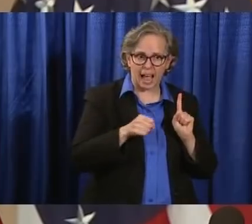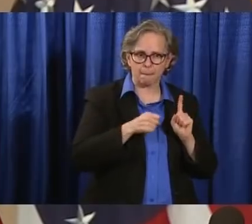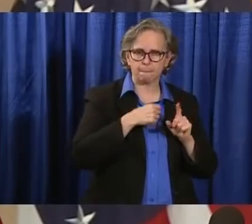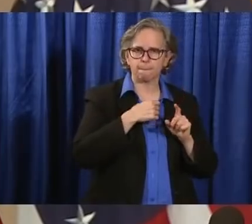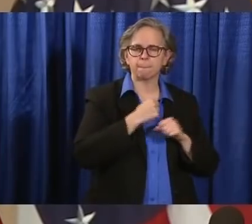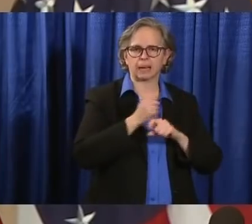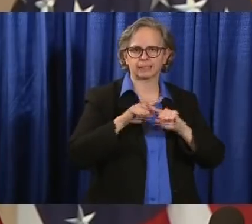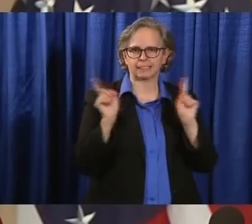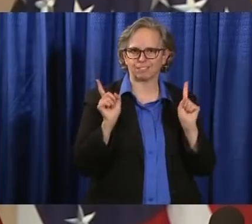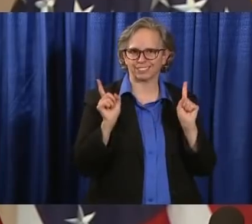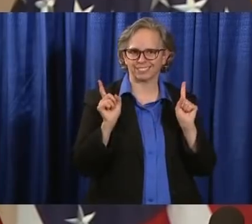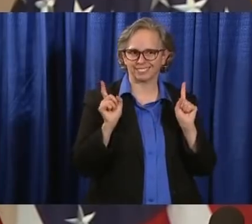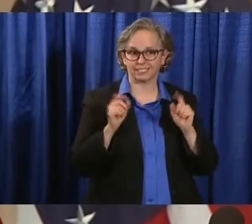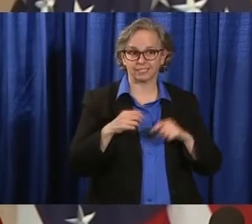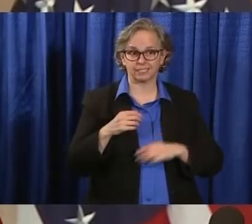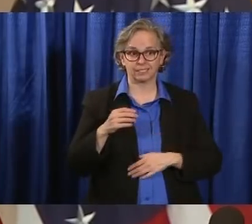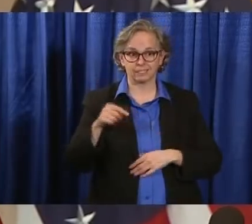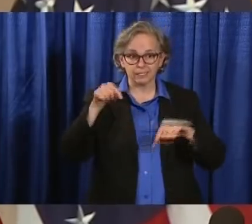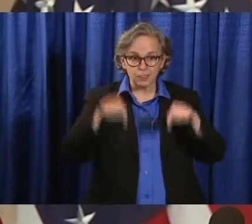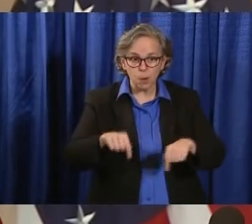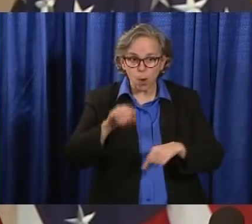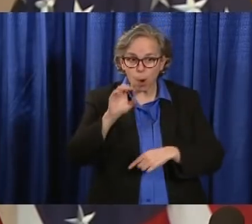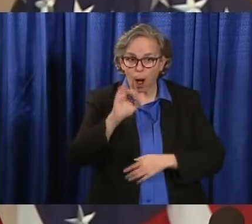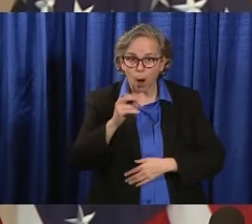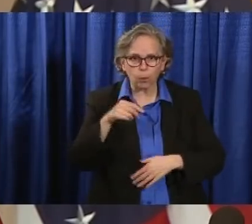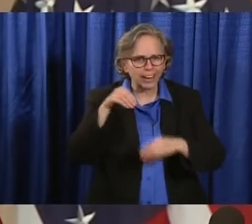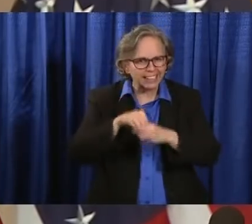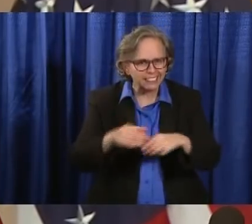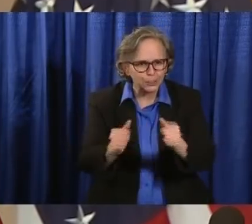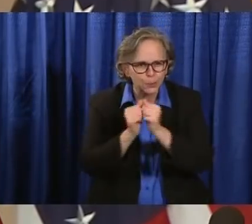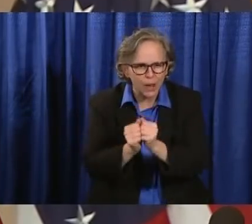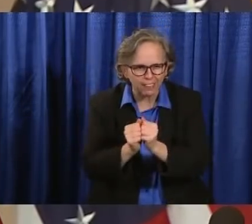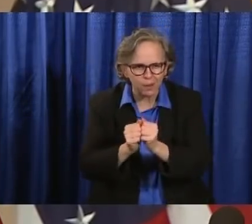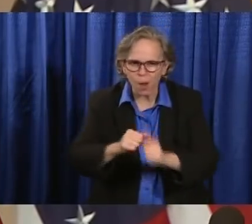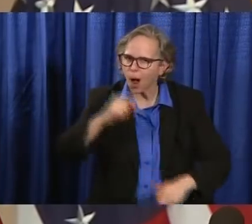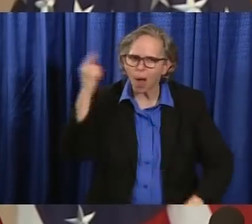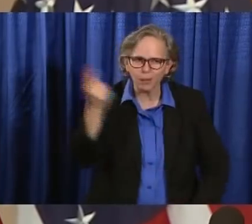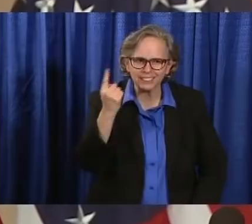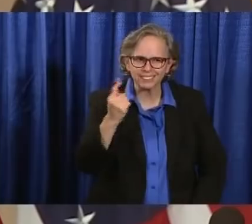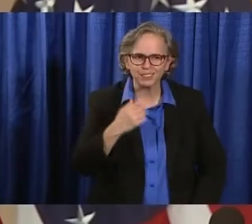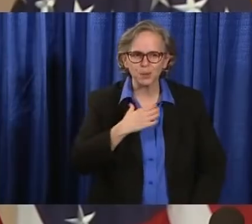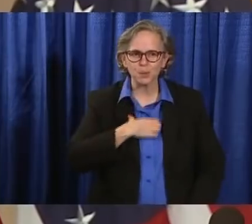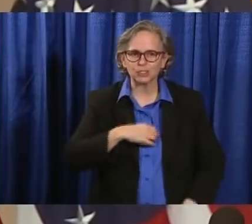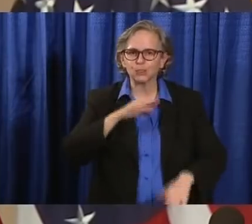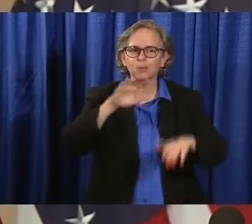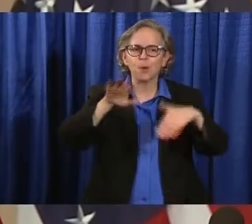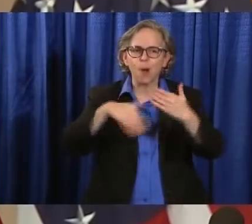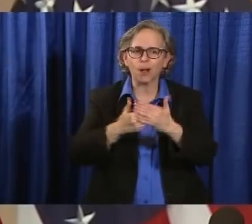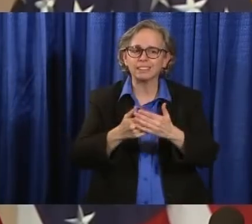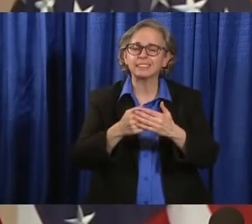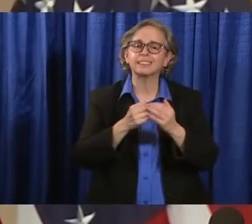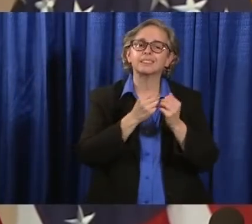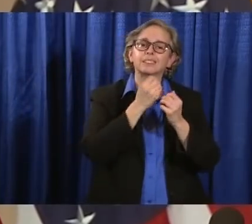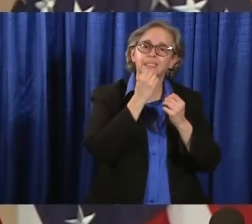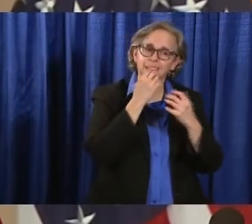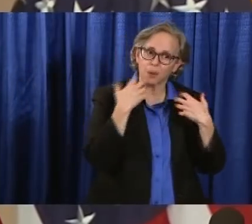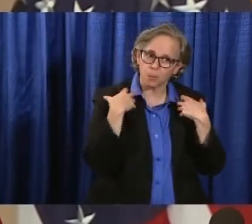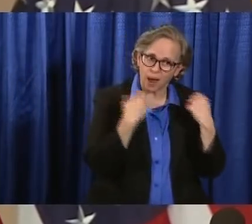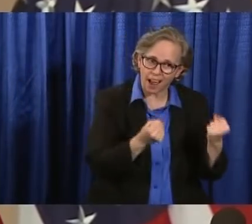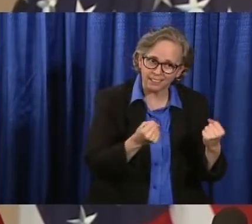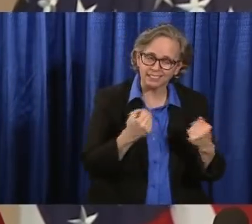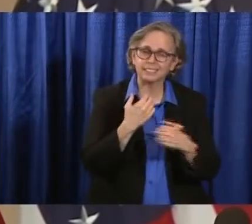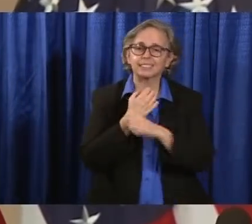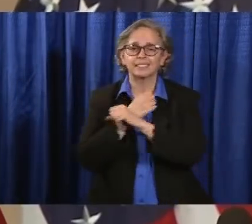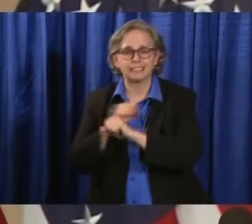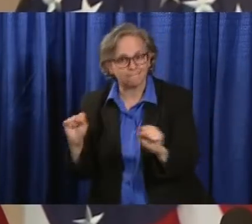we are in this together, Ohio, always. Wishing you all to stay well, stay safe, and we're thinking of you